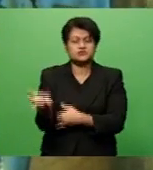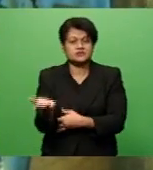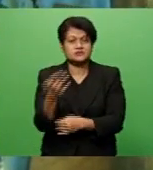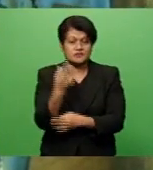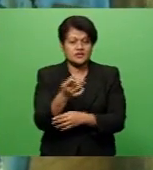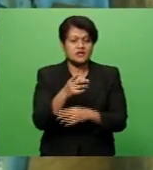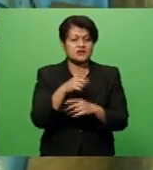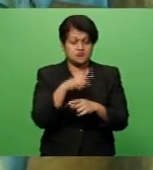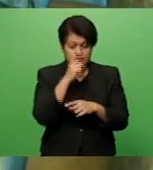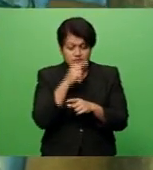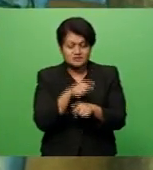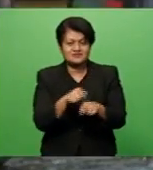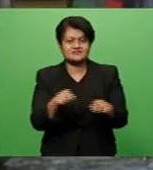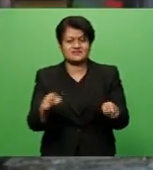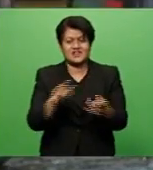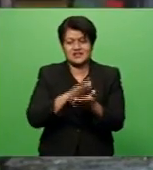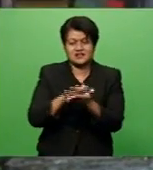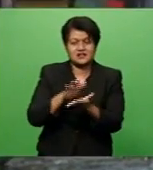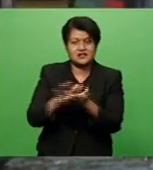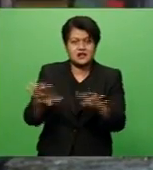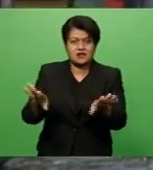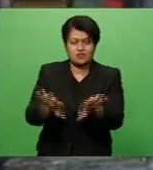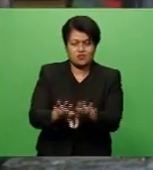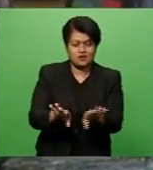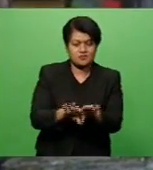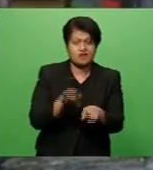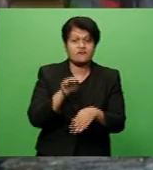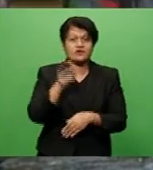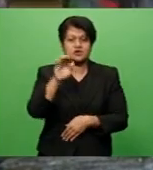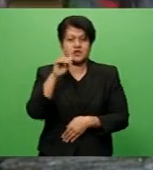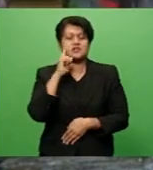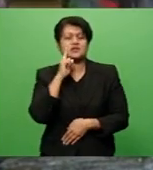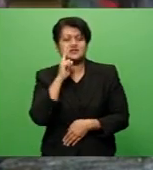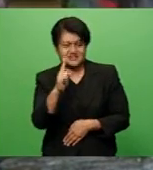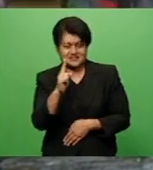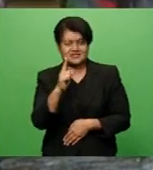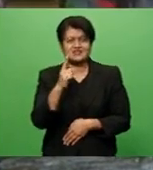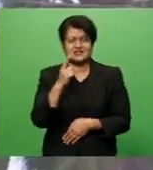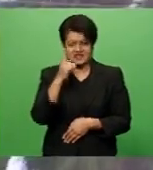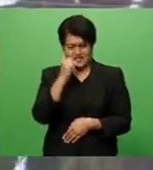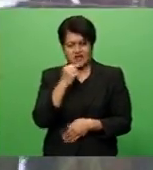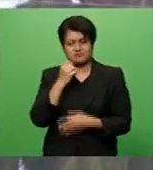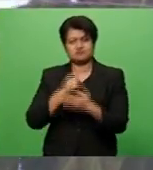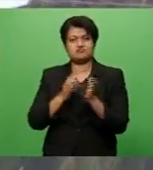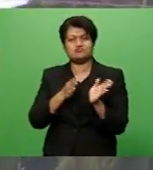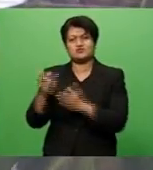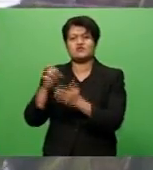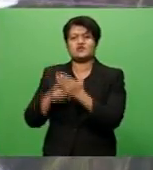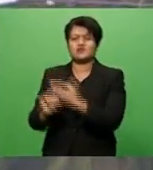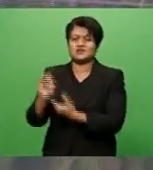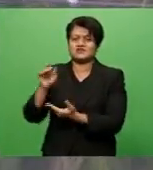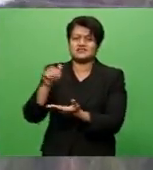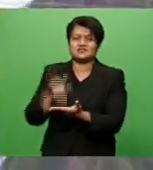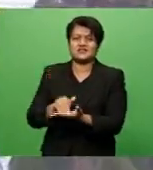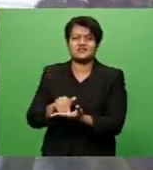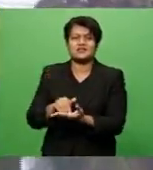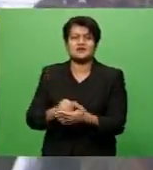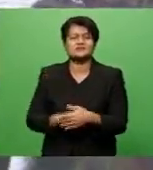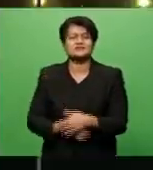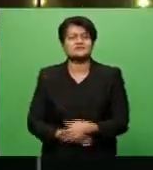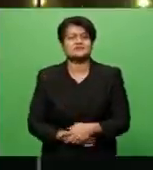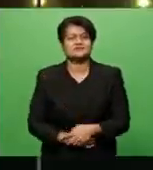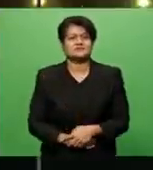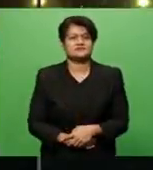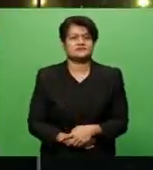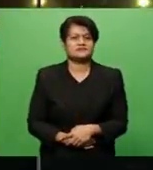are now clearing debris and say in the future they will consider moving to evacuation centers. Apinisong Kandavu, FBC